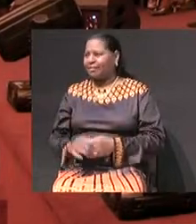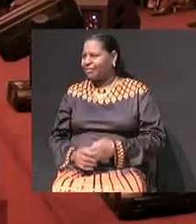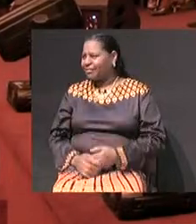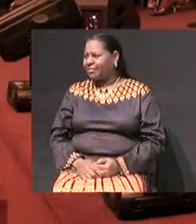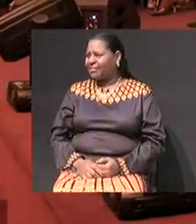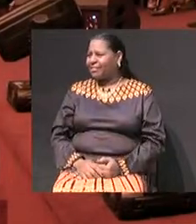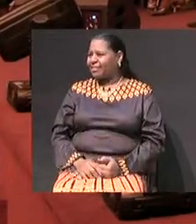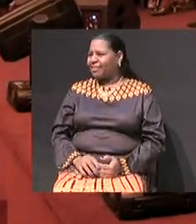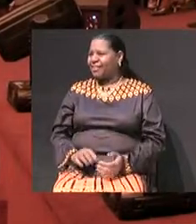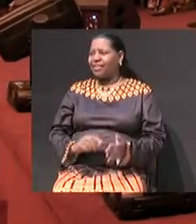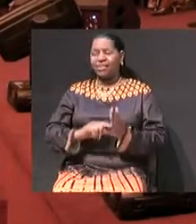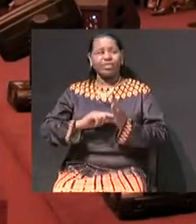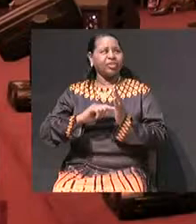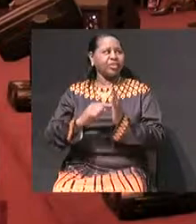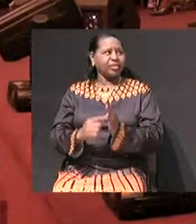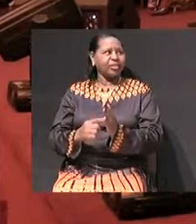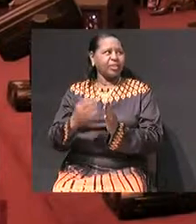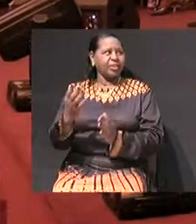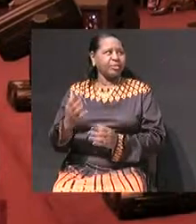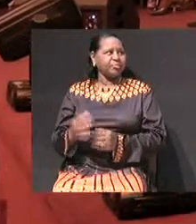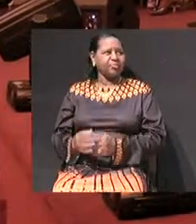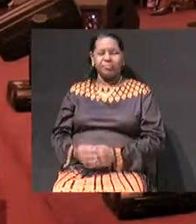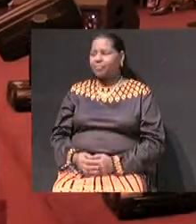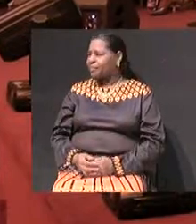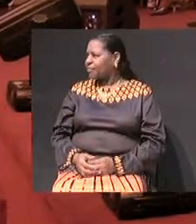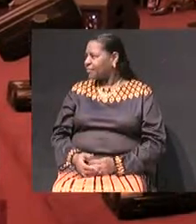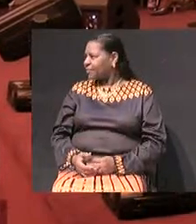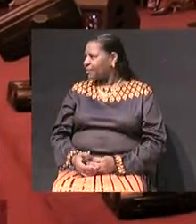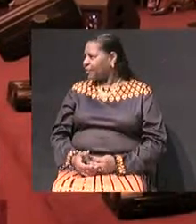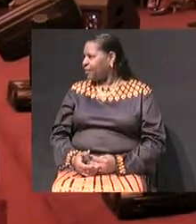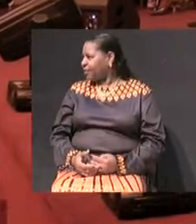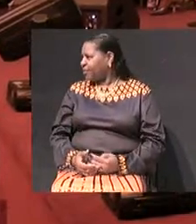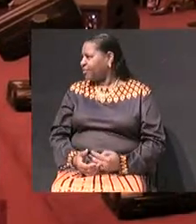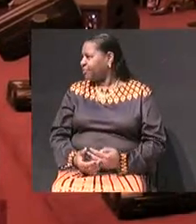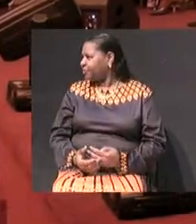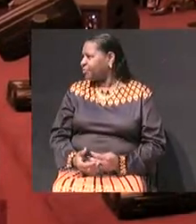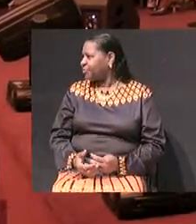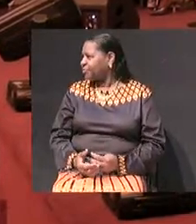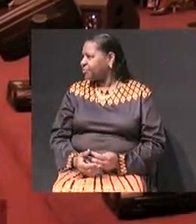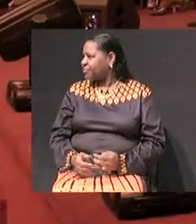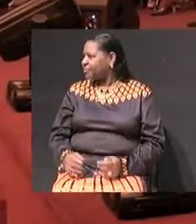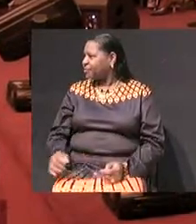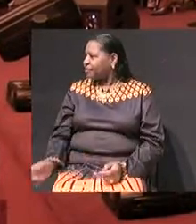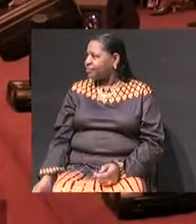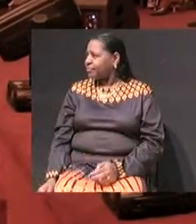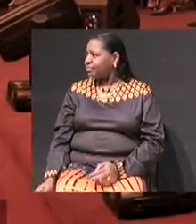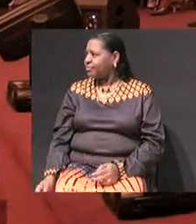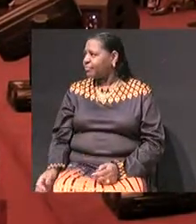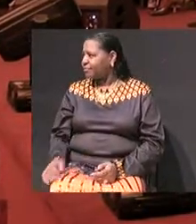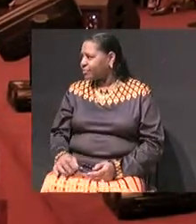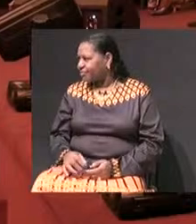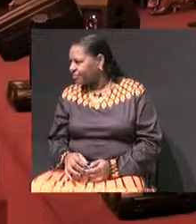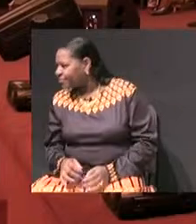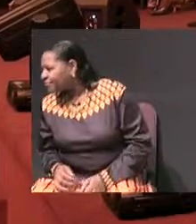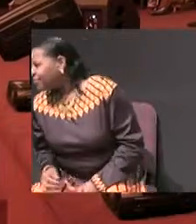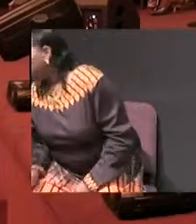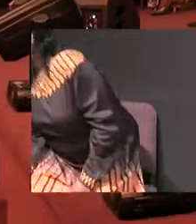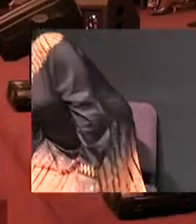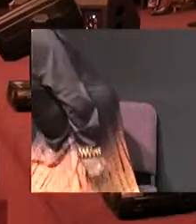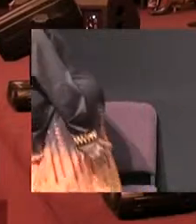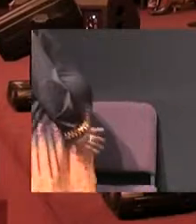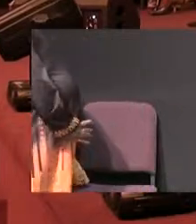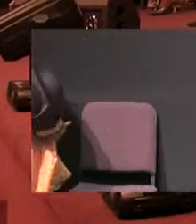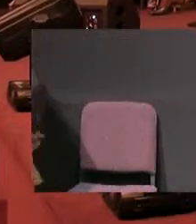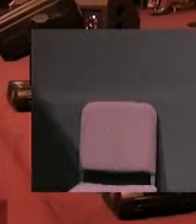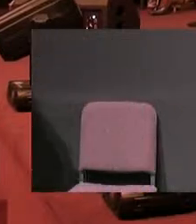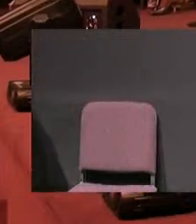and I showed him the Passion of the Christ. Yes, because they show them everything else on TikTok.